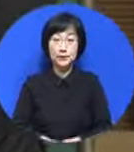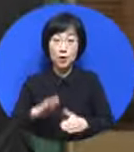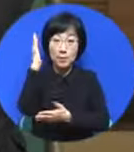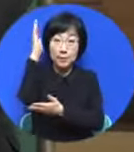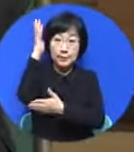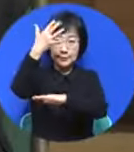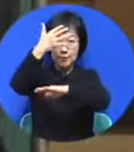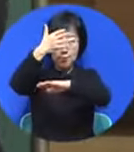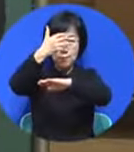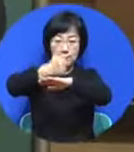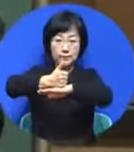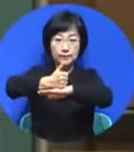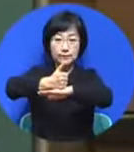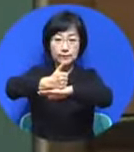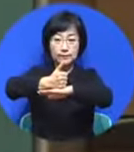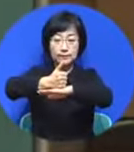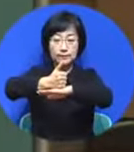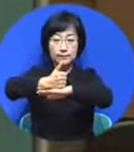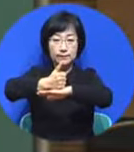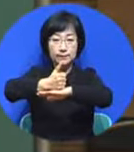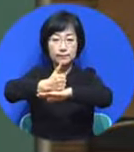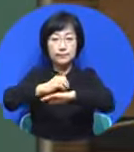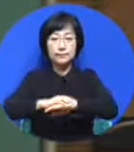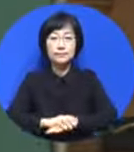This was the very important conclusion then.